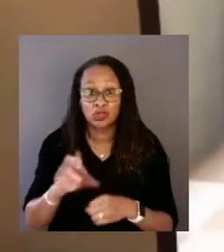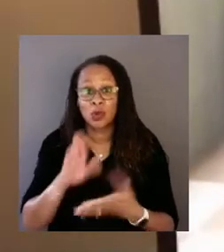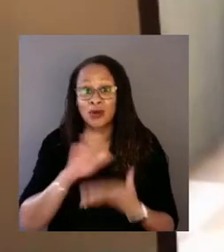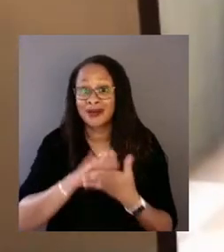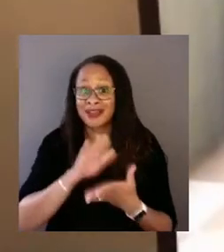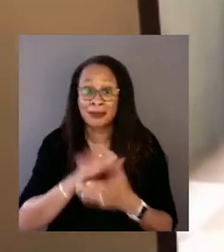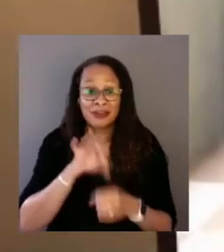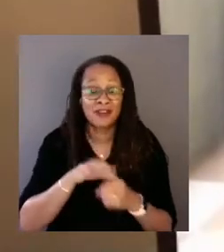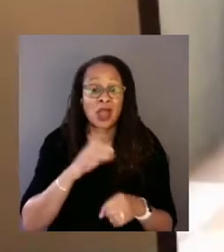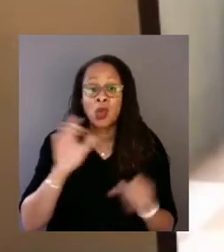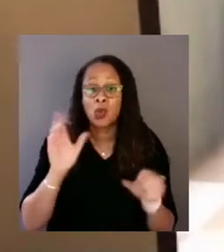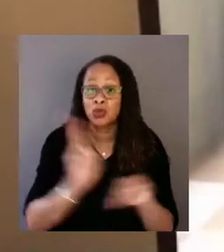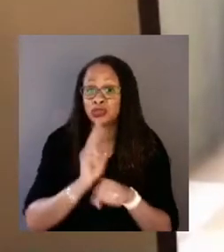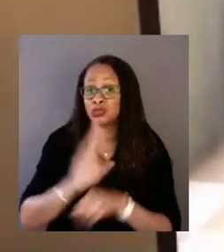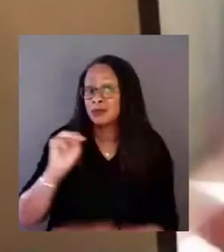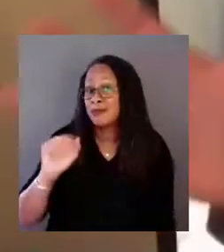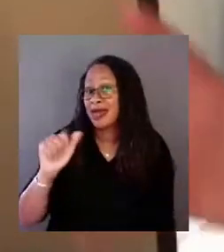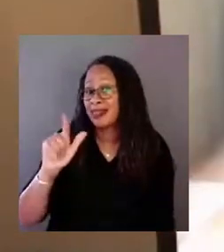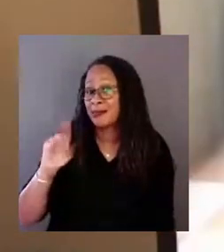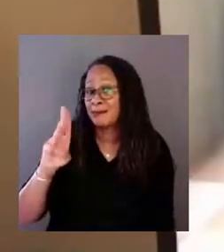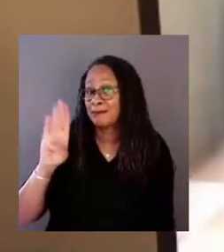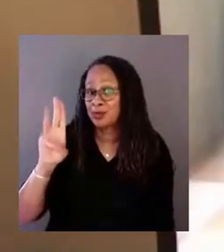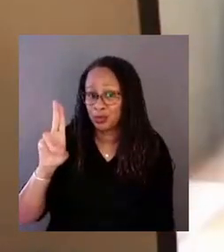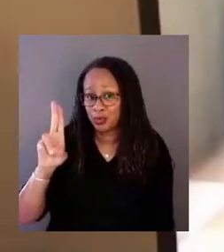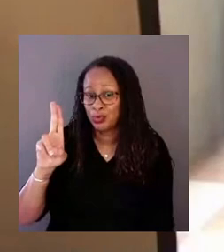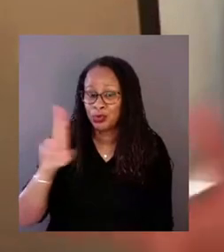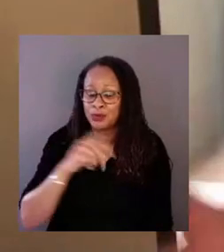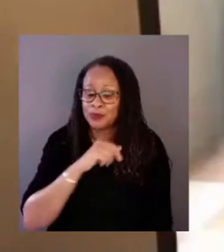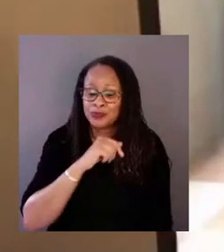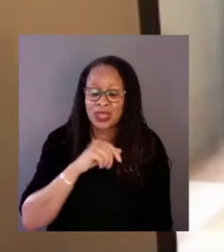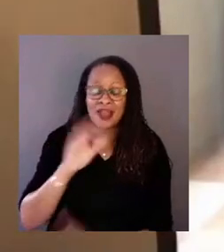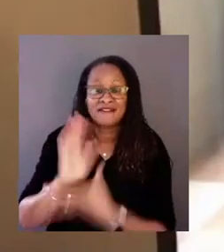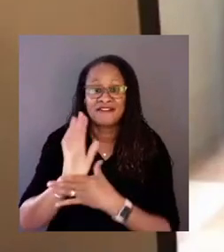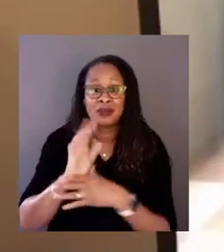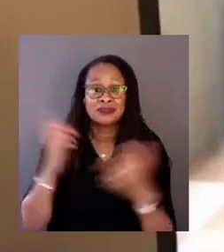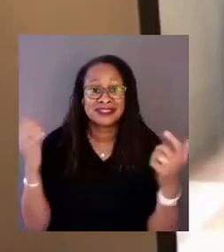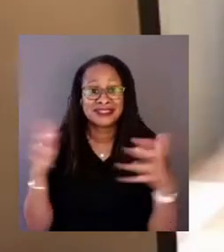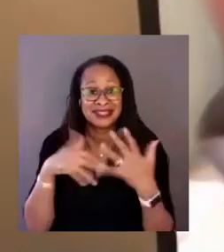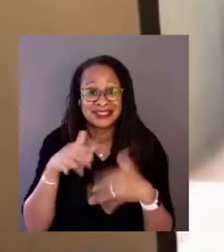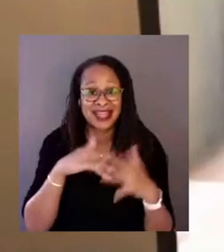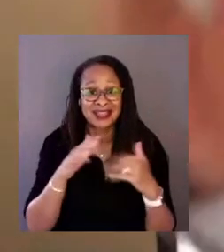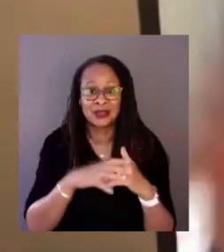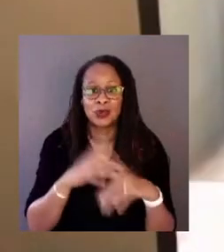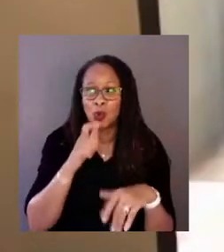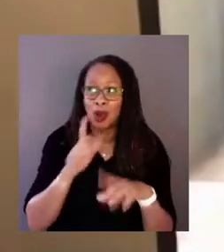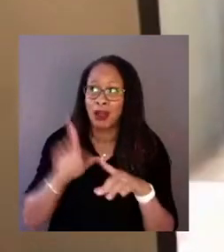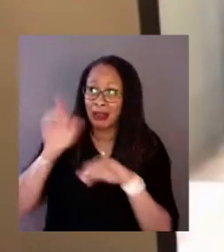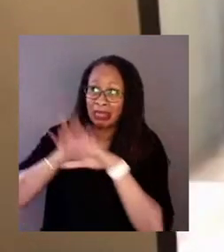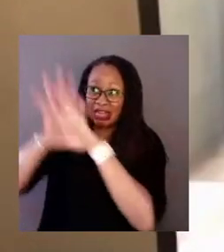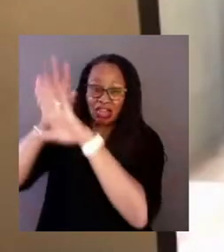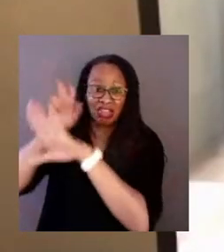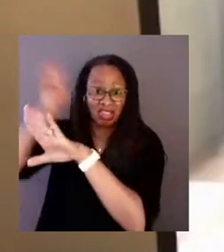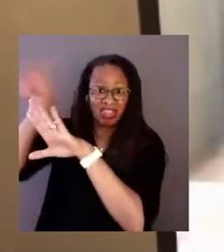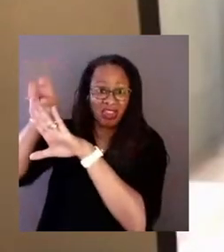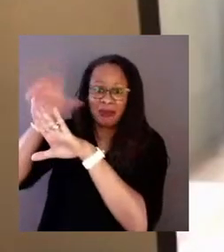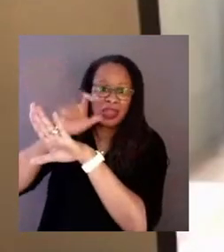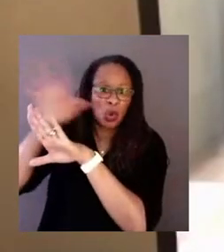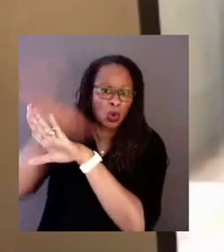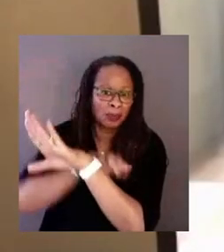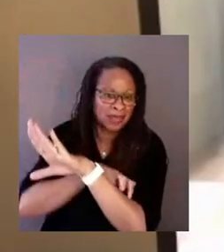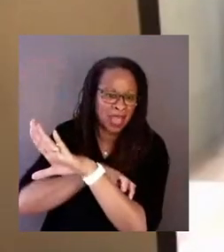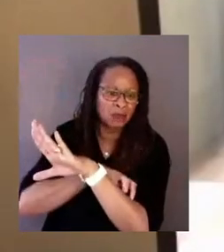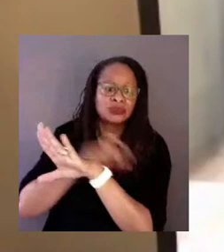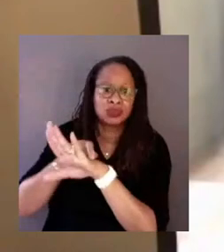we'll reach those people that are up in the hills that won't come down from the hill, but we have to go where they are. So it's just really looking at what those strategies are. And then we're